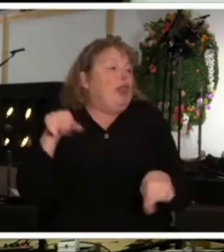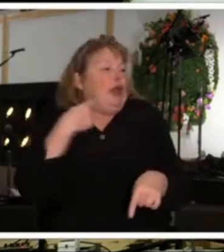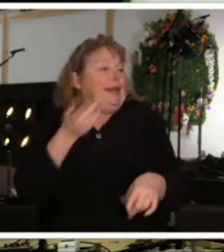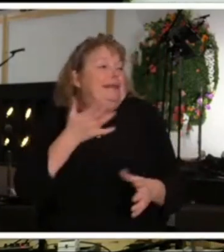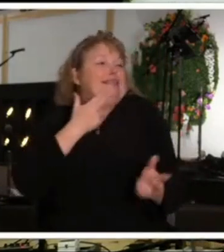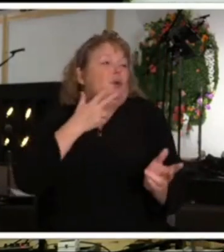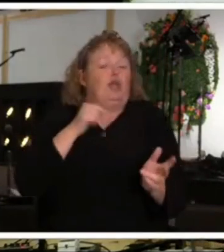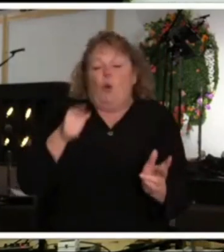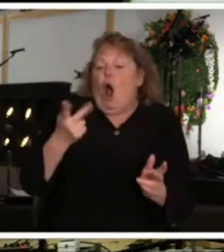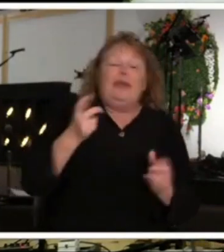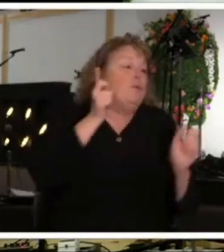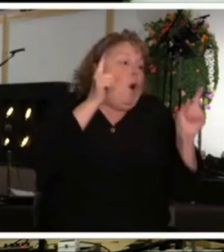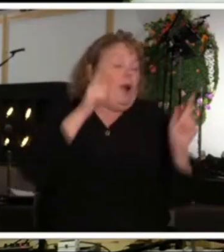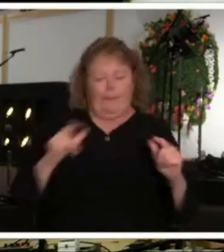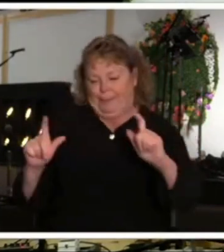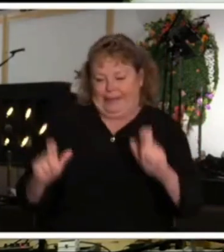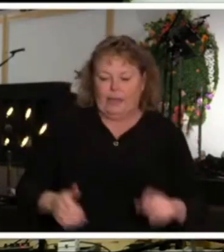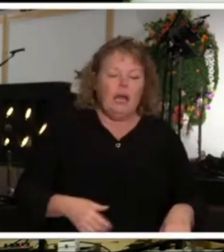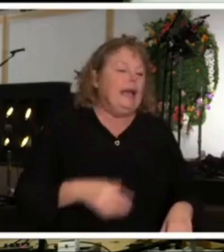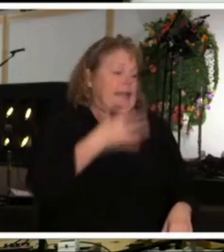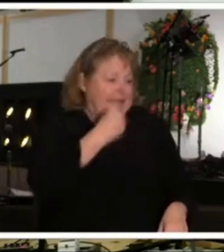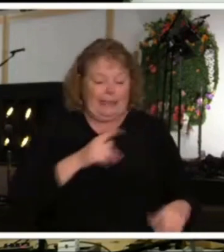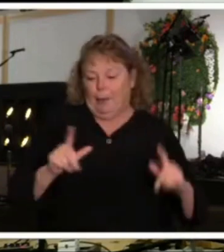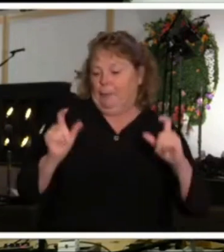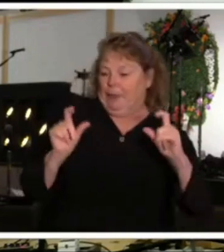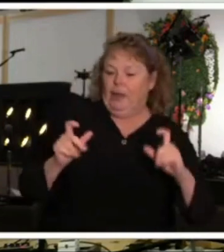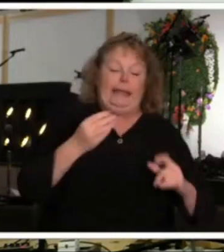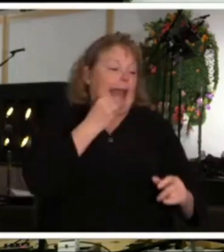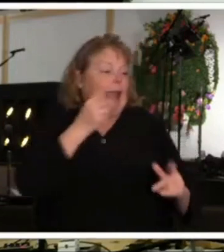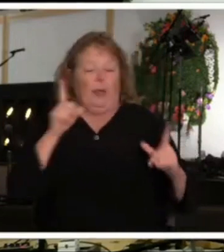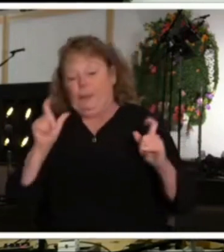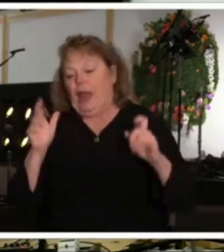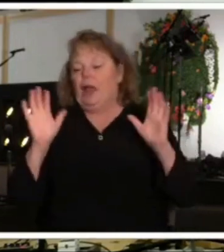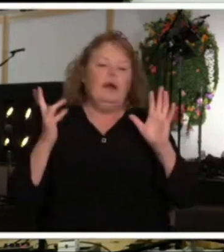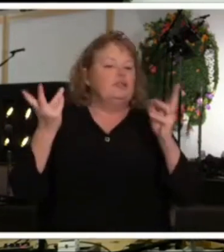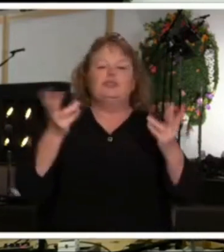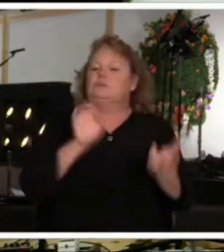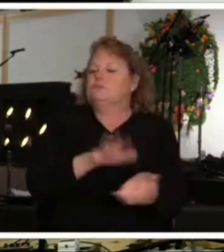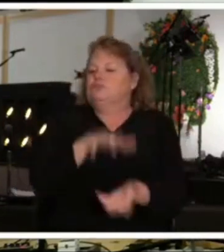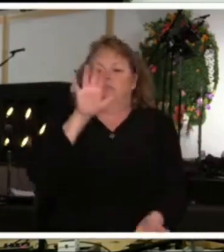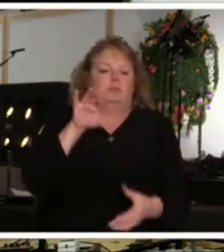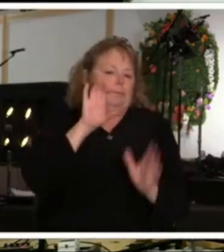at it. Oh, he woke up. Chicka, chicka. Oh, chicka, oh, oh, he's chicka.